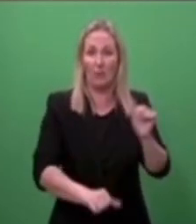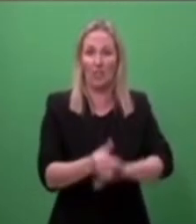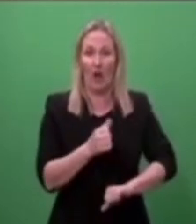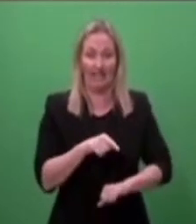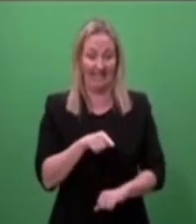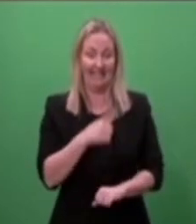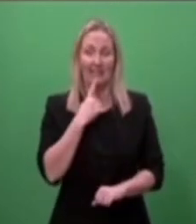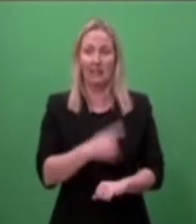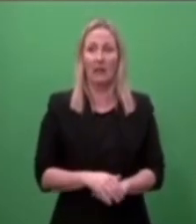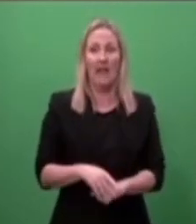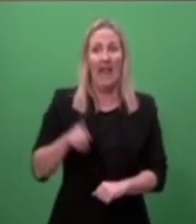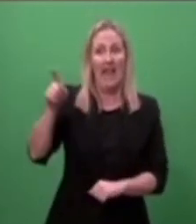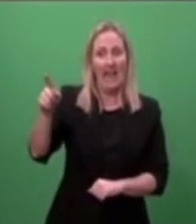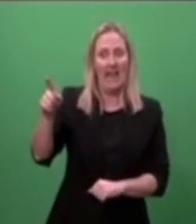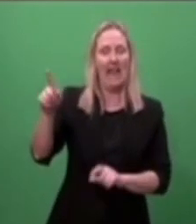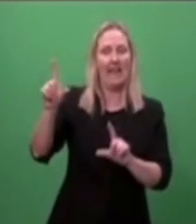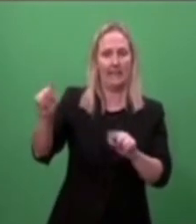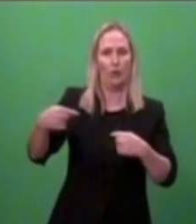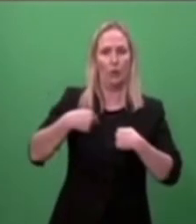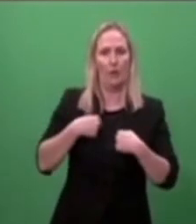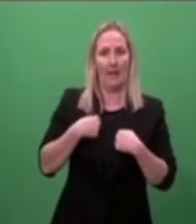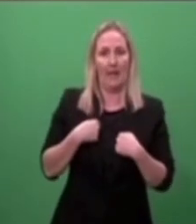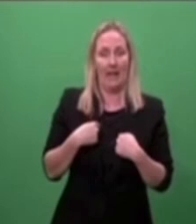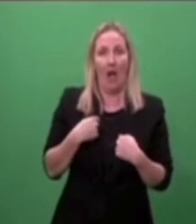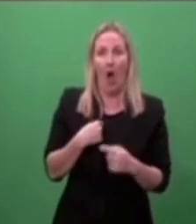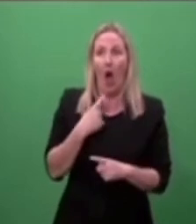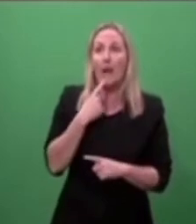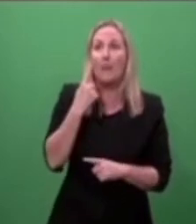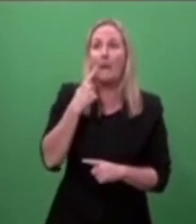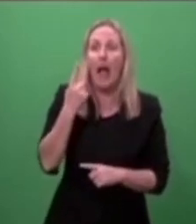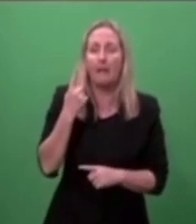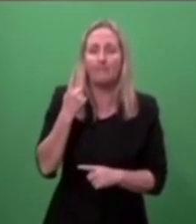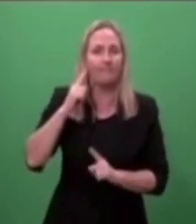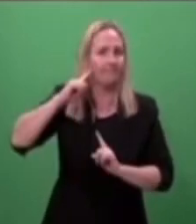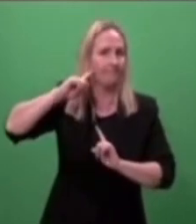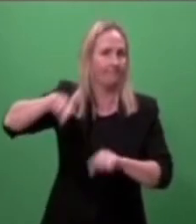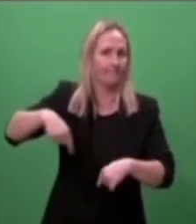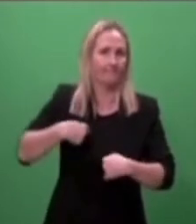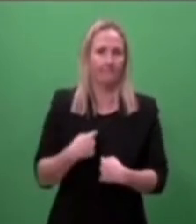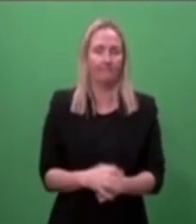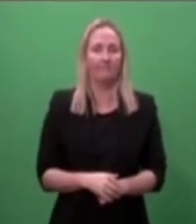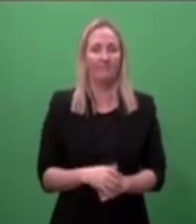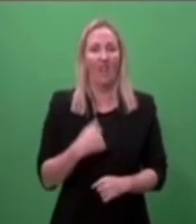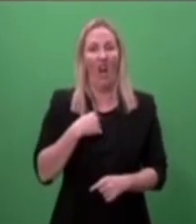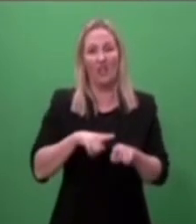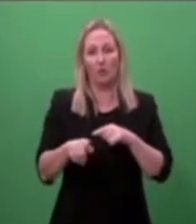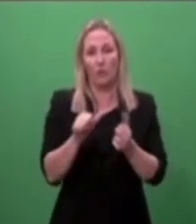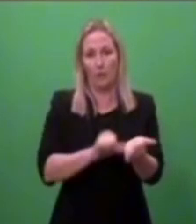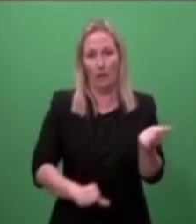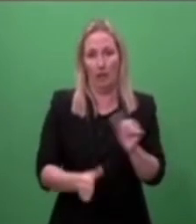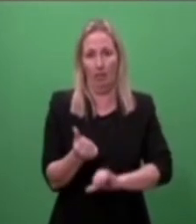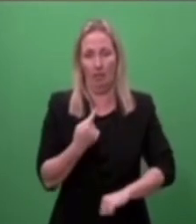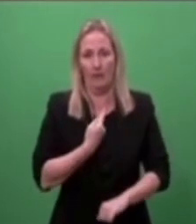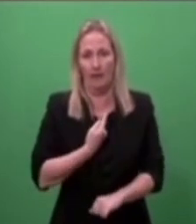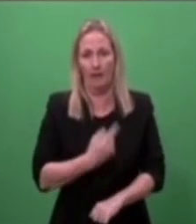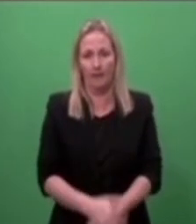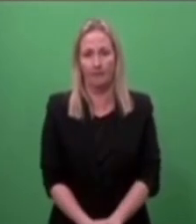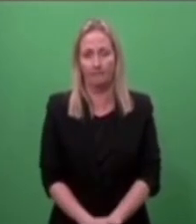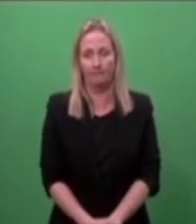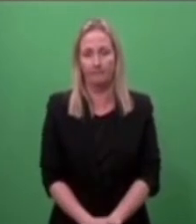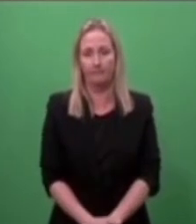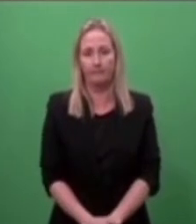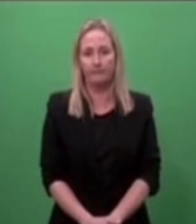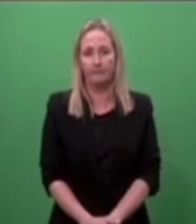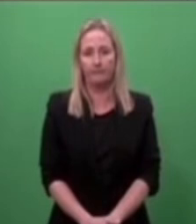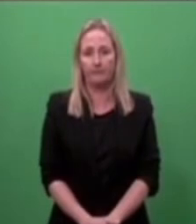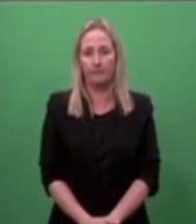and I complained, and I wasn't listened to. I tried to kill myself. And because of that, that's how